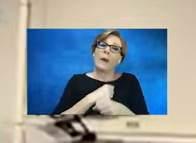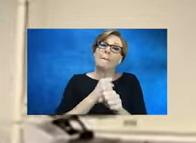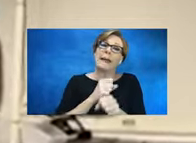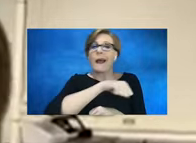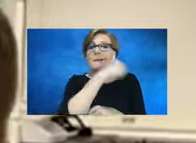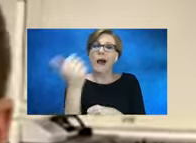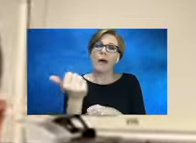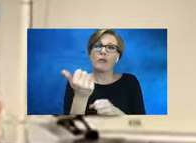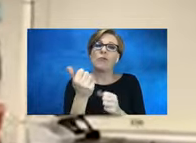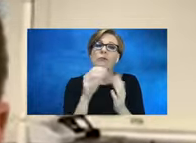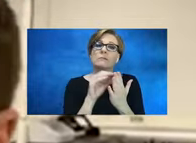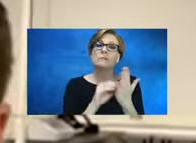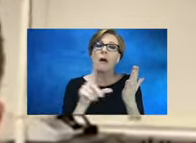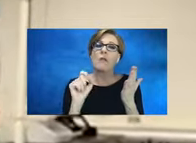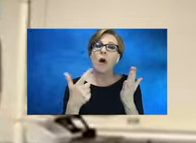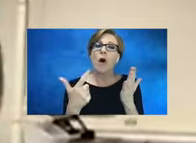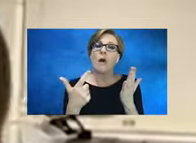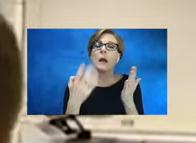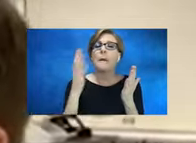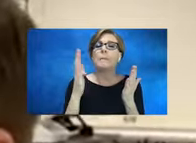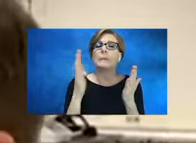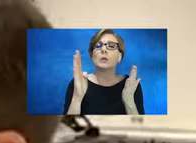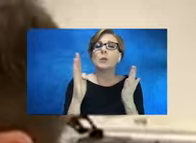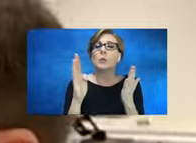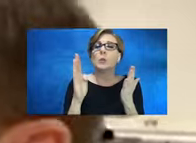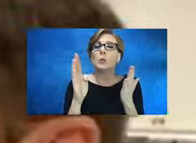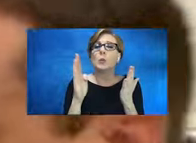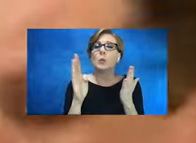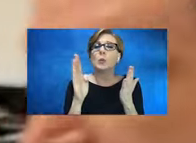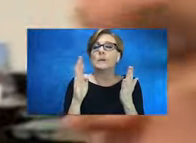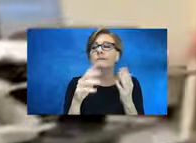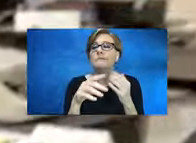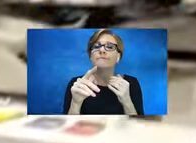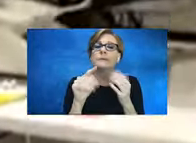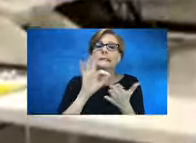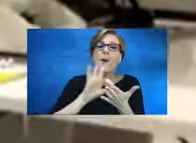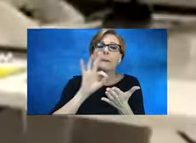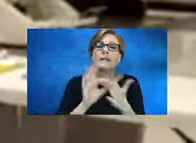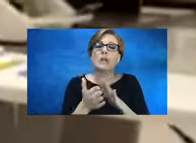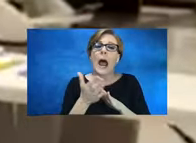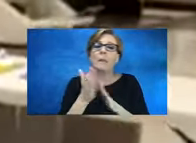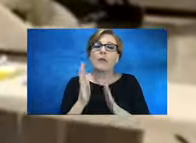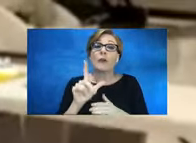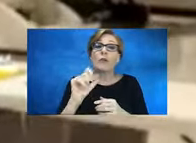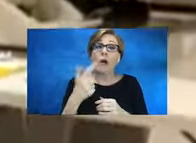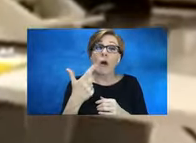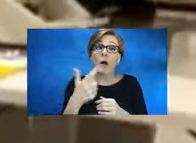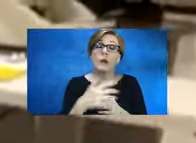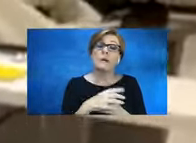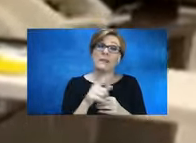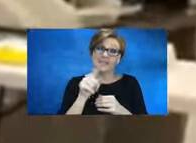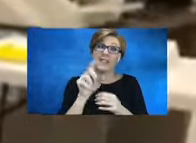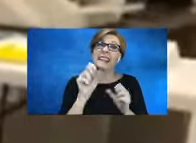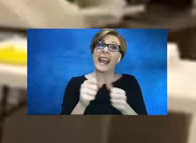another operator log. So this is what we call our blue tabulation operator logs. This you can trace, right? So here we have the tray